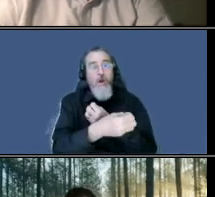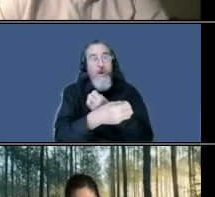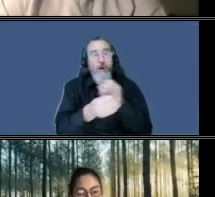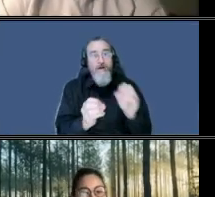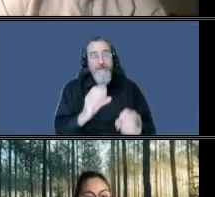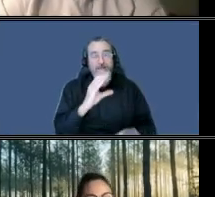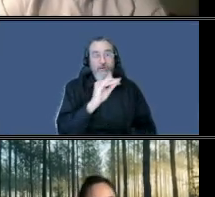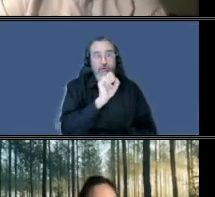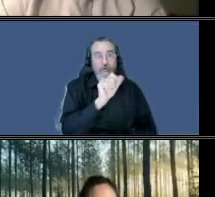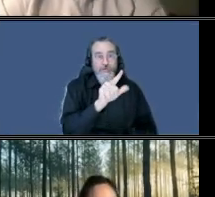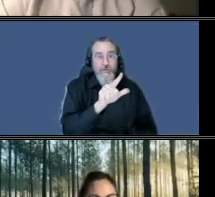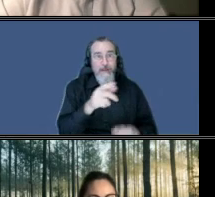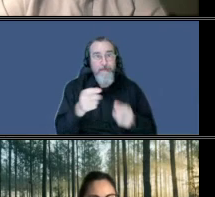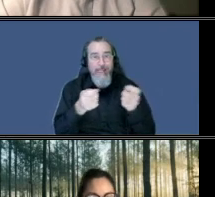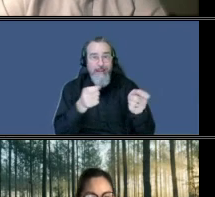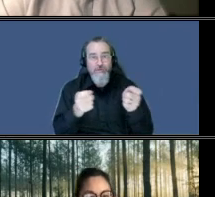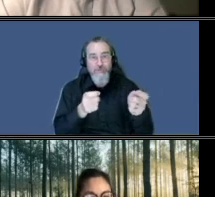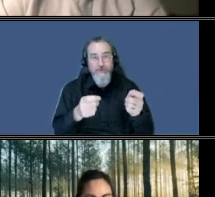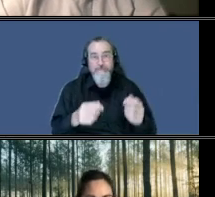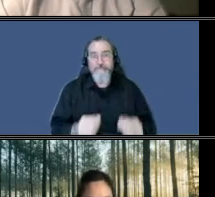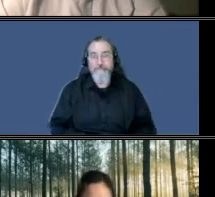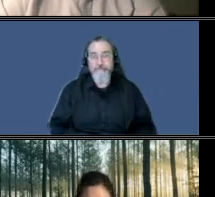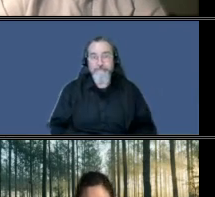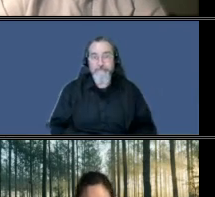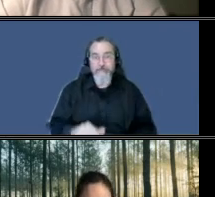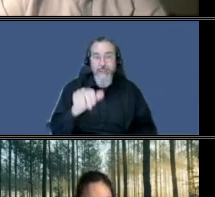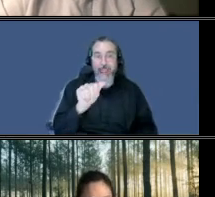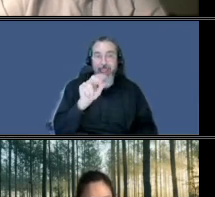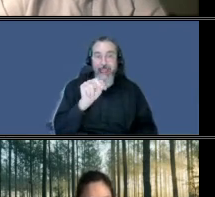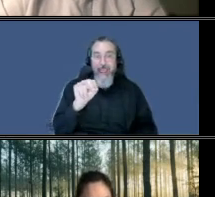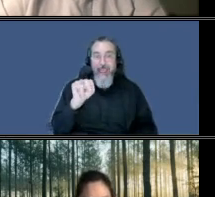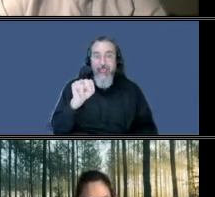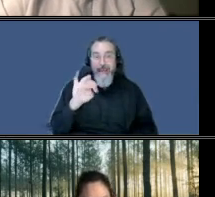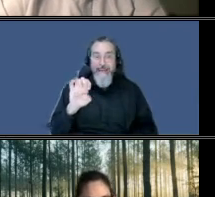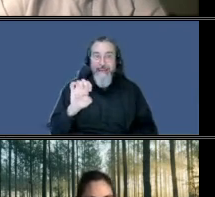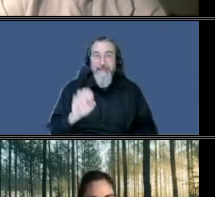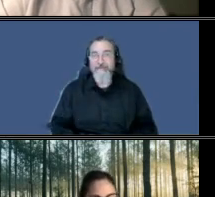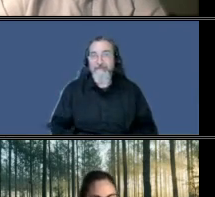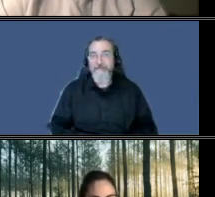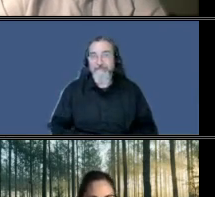Management. Annie? Oh, and there's Kenneth. Great. Annie first.